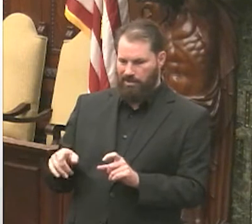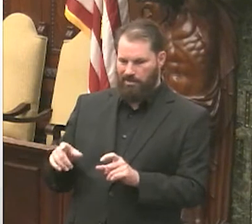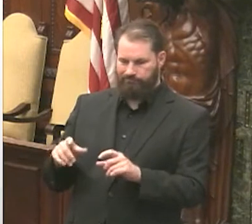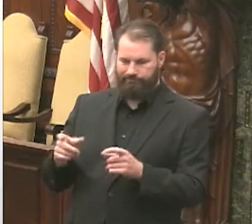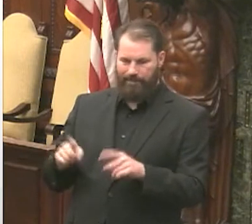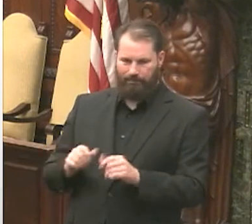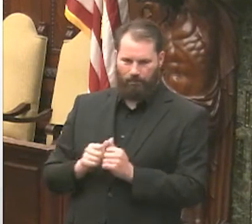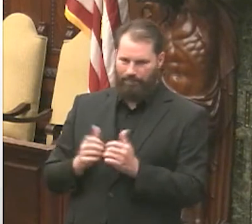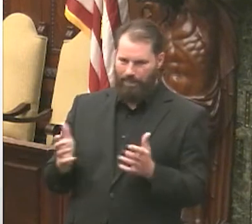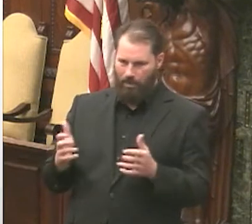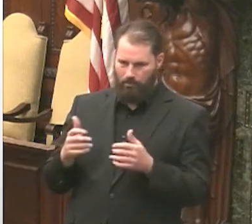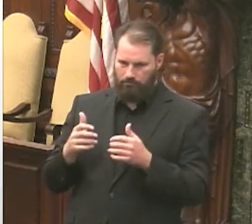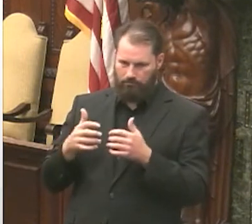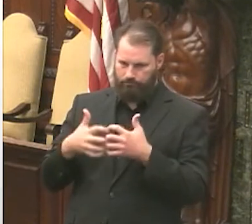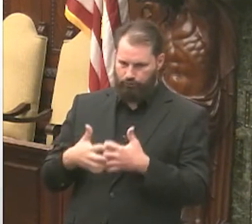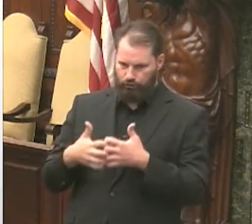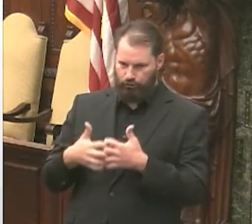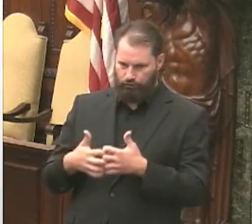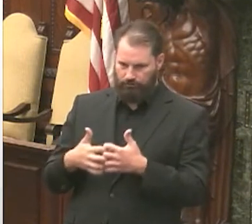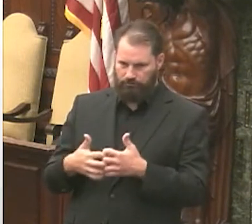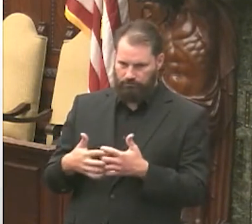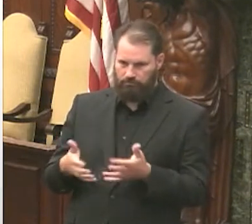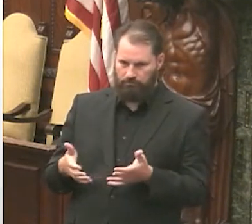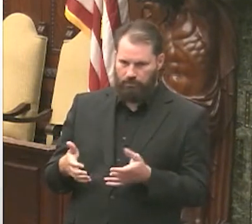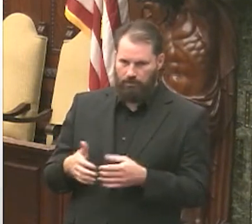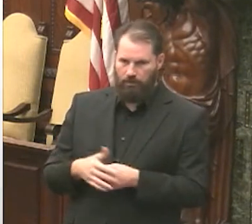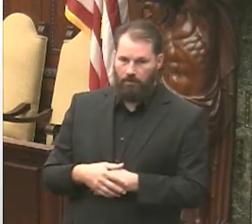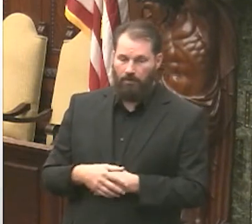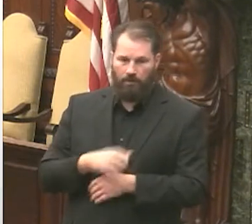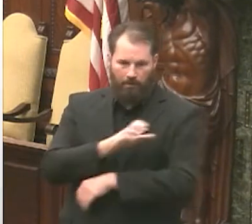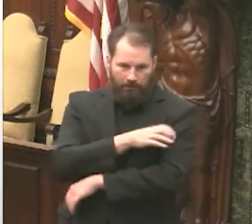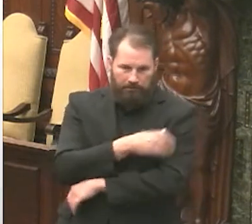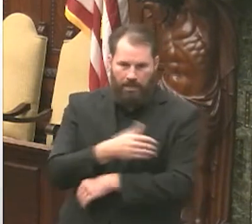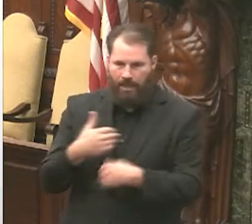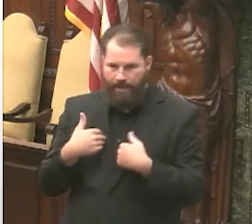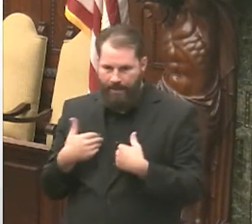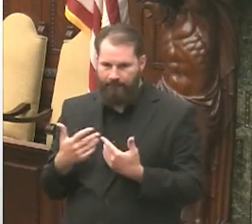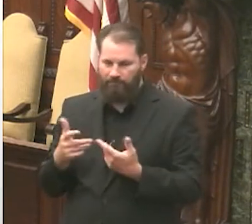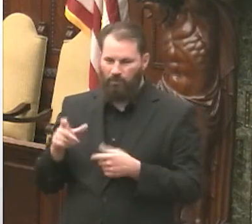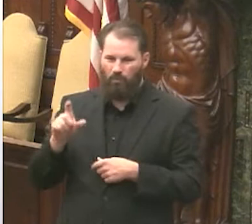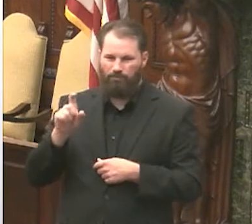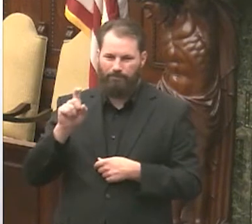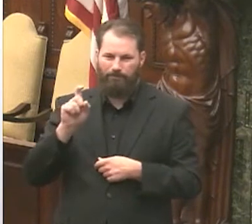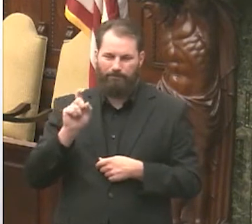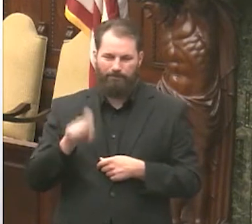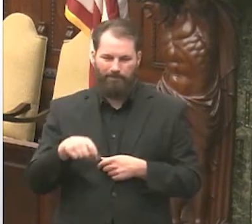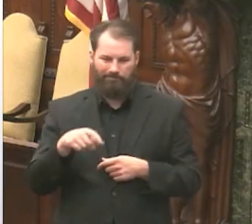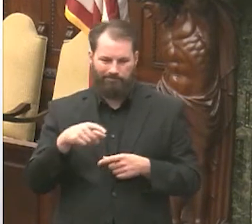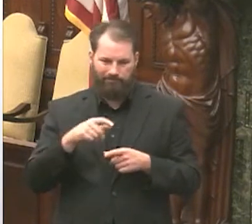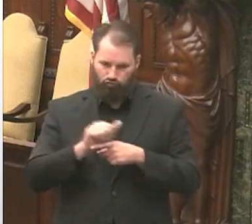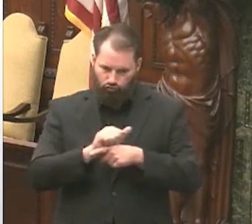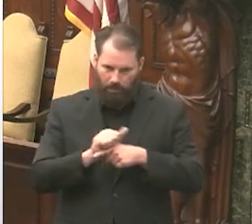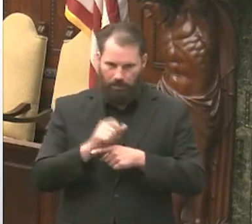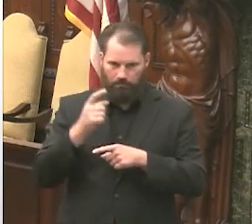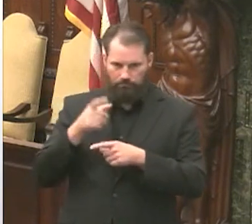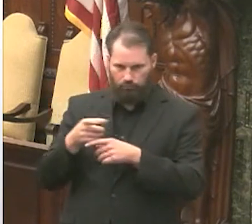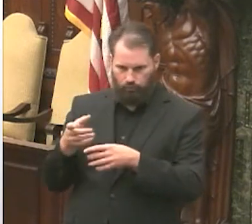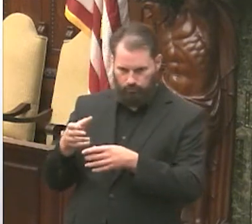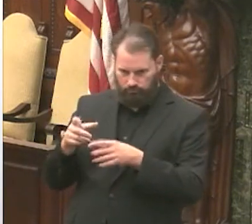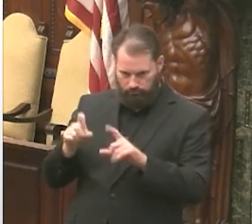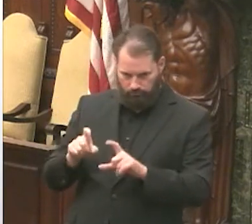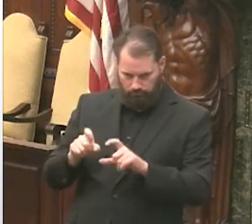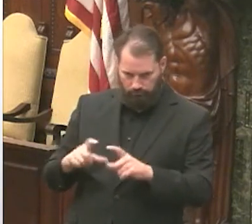clinic. There's still restrictions to them. You have to have special training. You need to do them correctly to get the correct result. I'm told that there's some 100 million of these cards that are